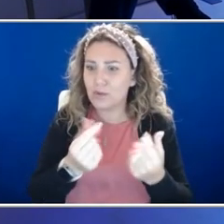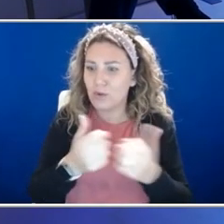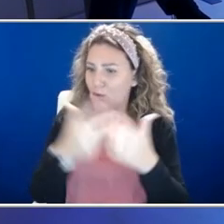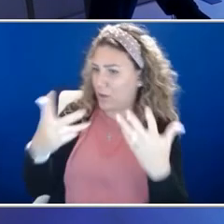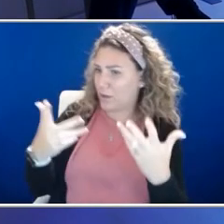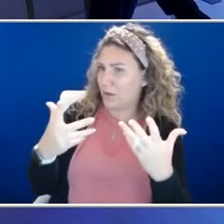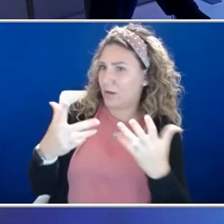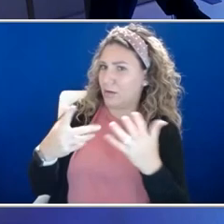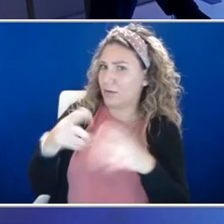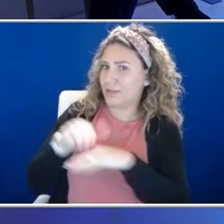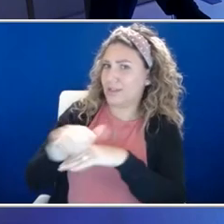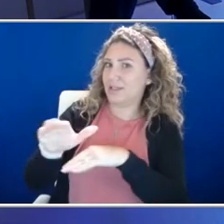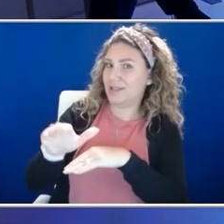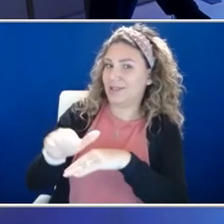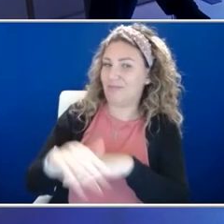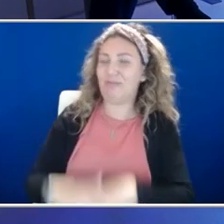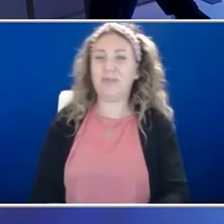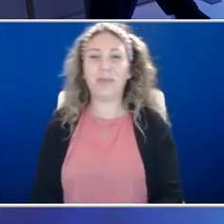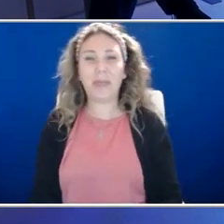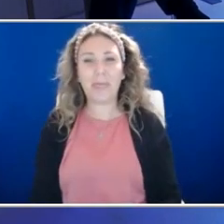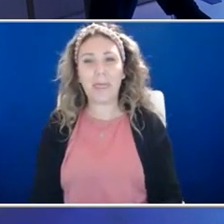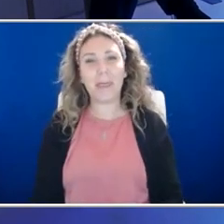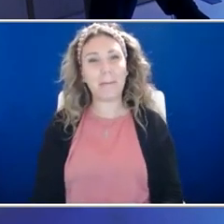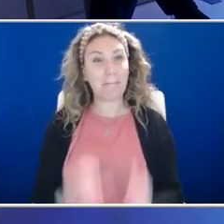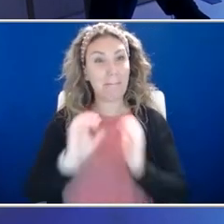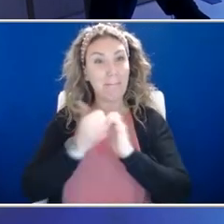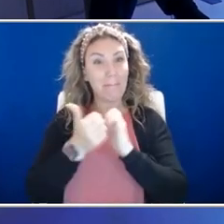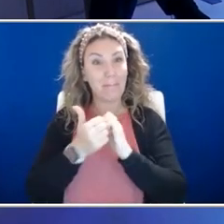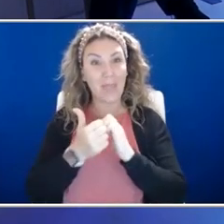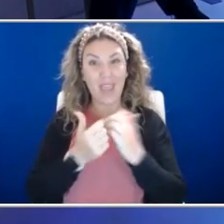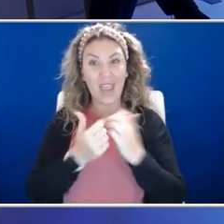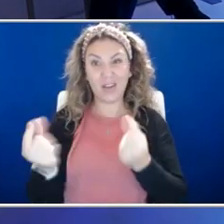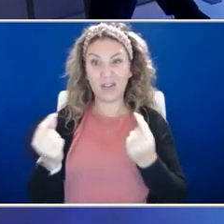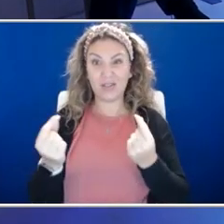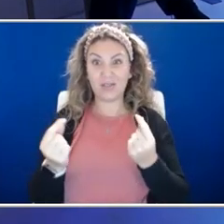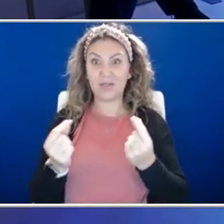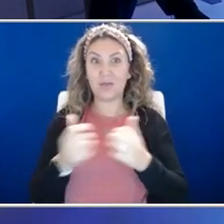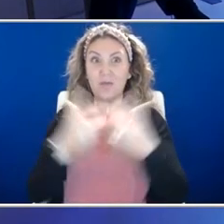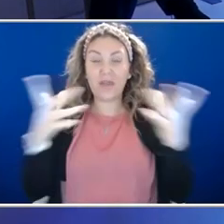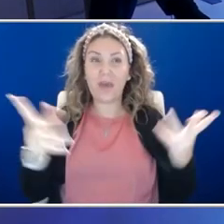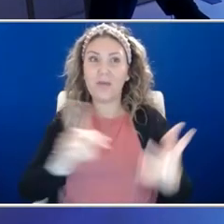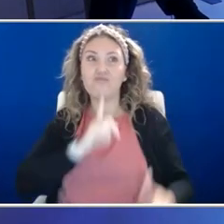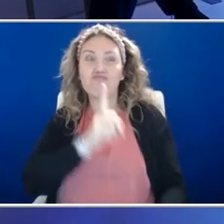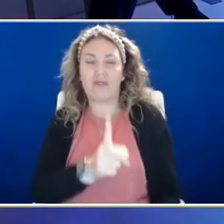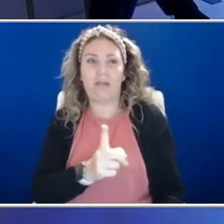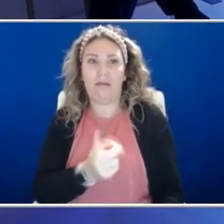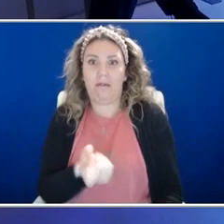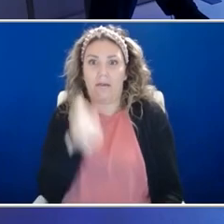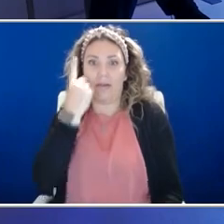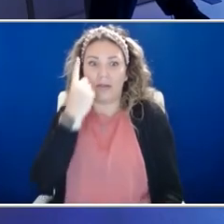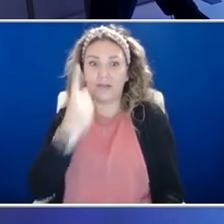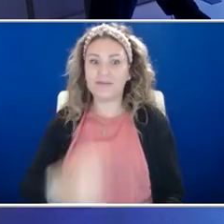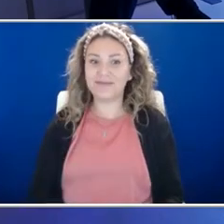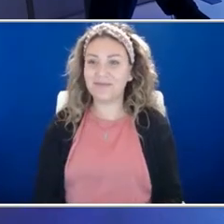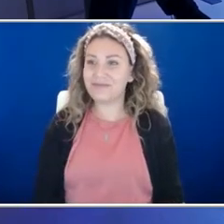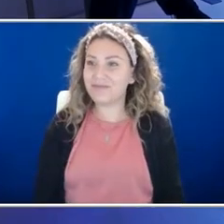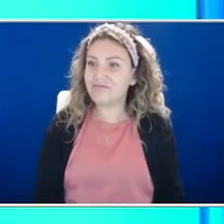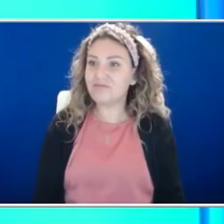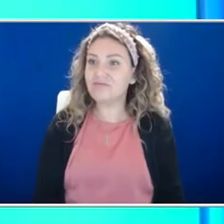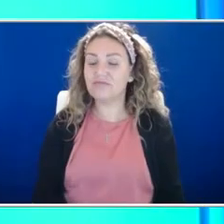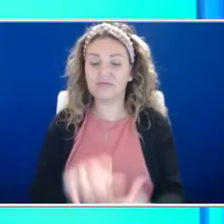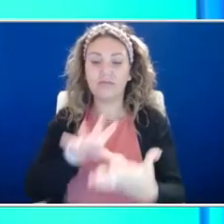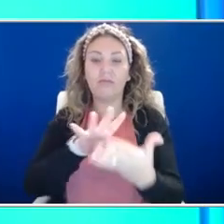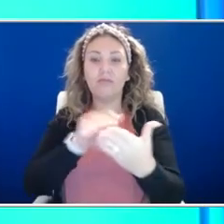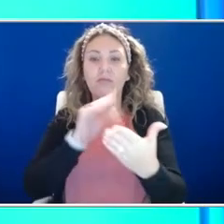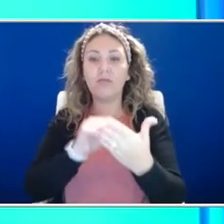Mm-hmm. How did it do it without having a real state of consciousness, guys? Well, it learns from data that has